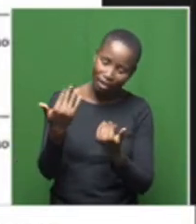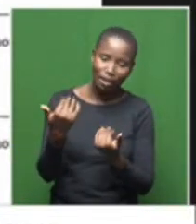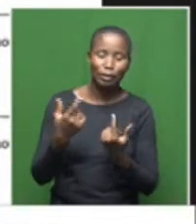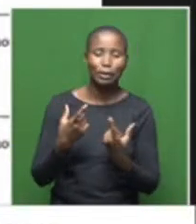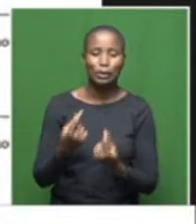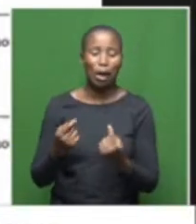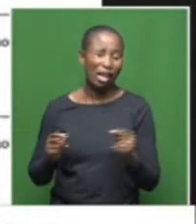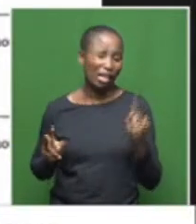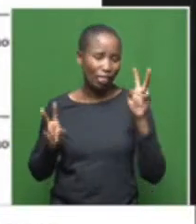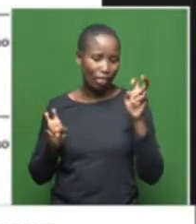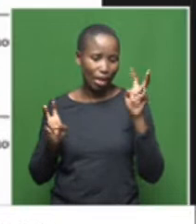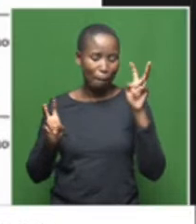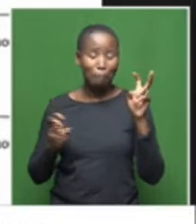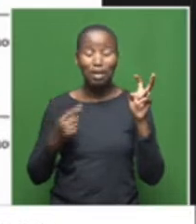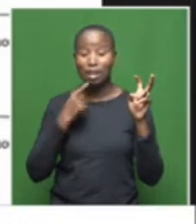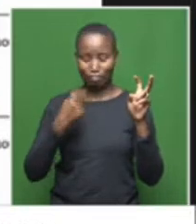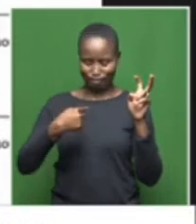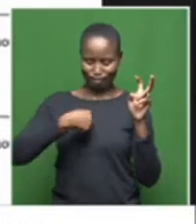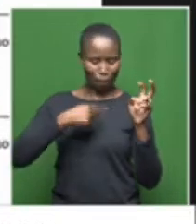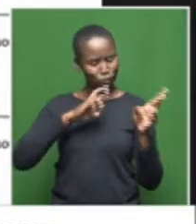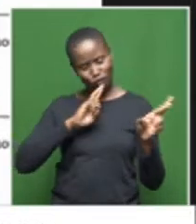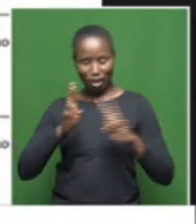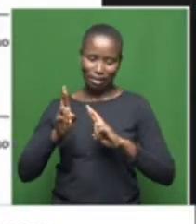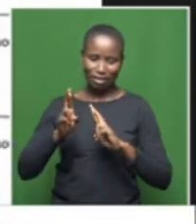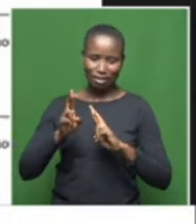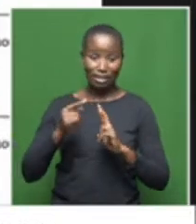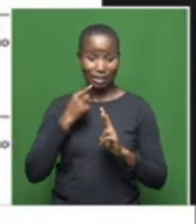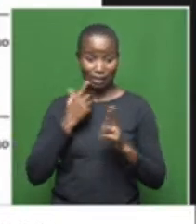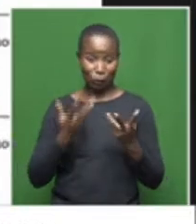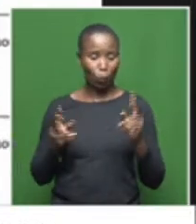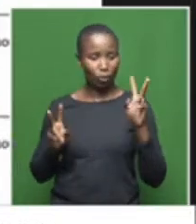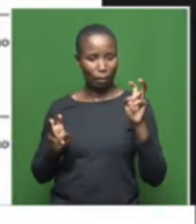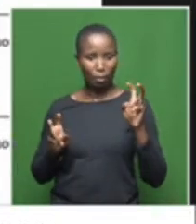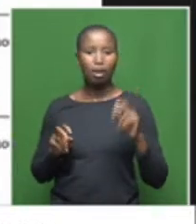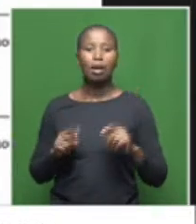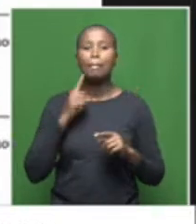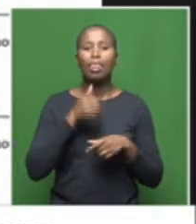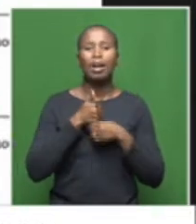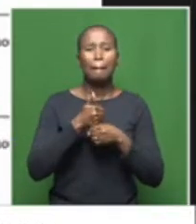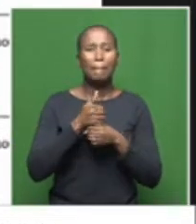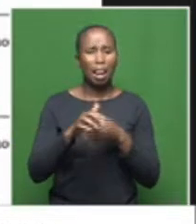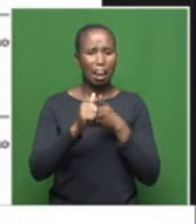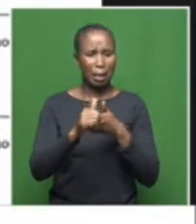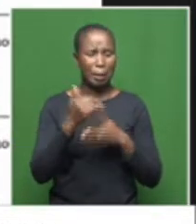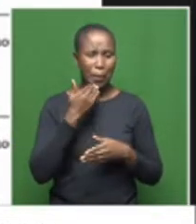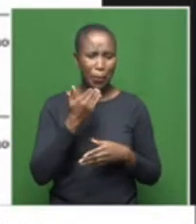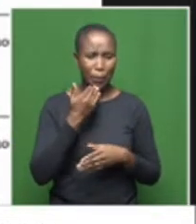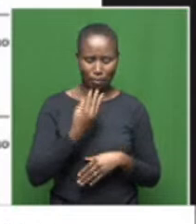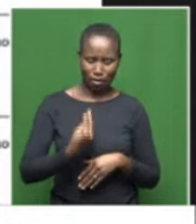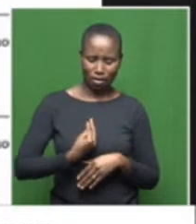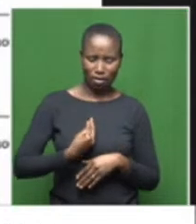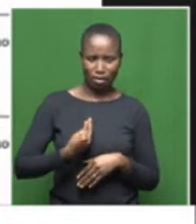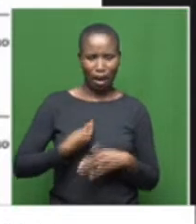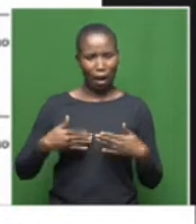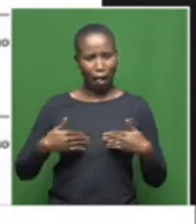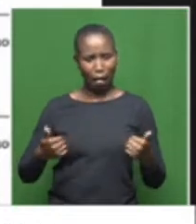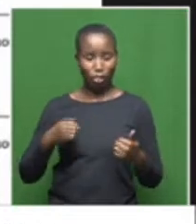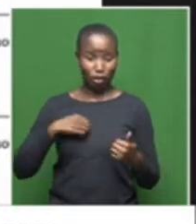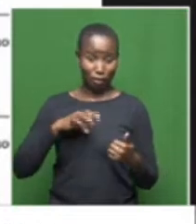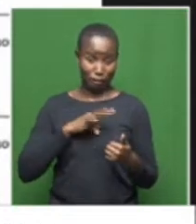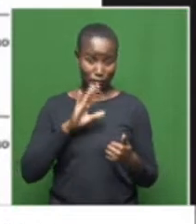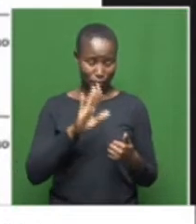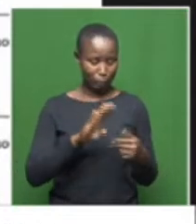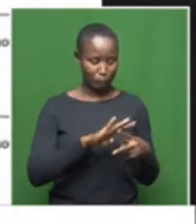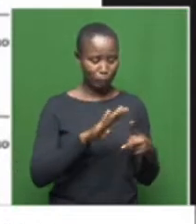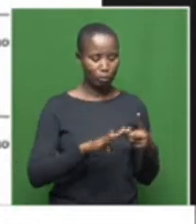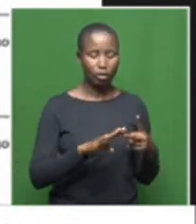theme, Ready, meaning I'm ready. The campaign is led by young health professionals, and ours as the Department